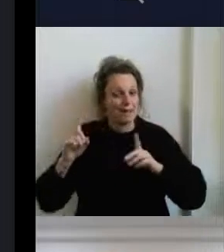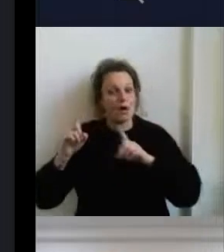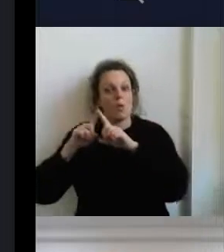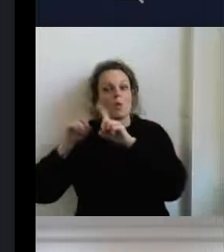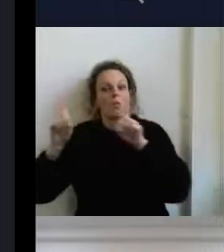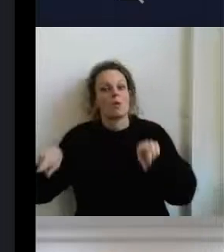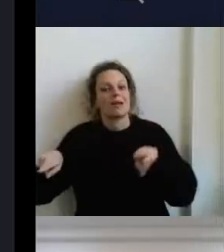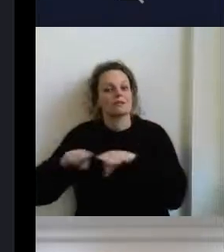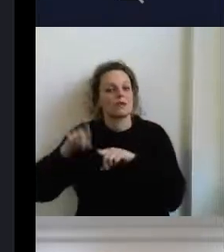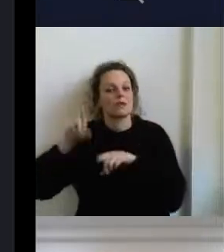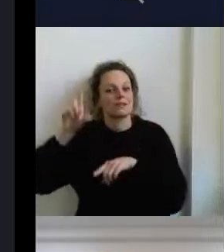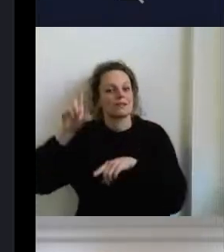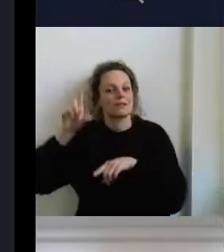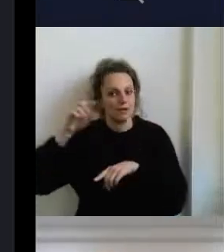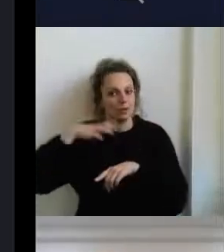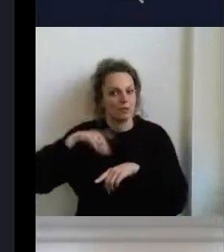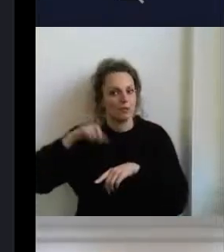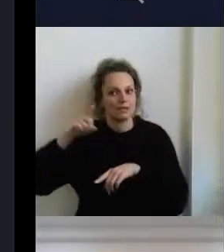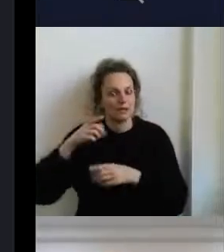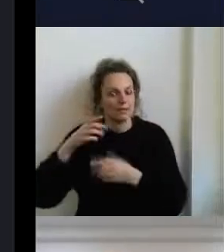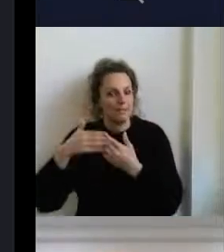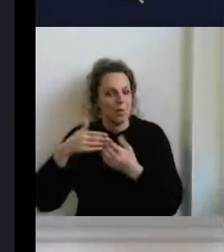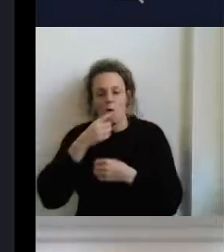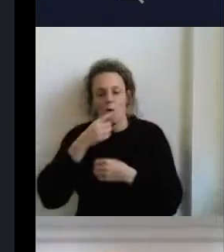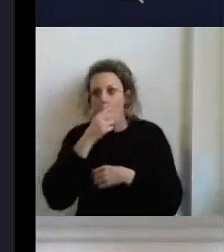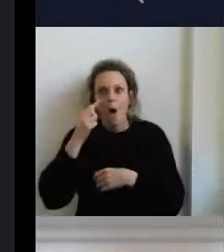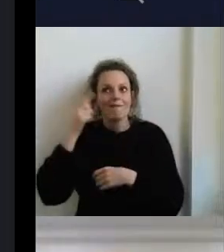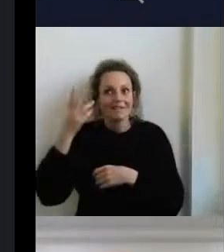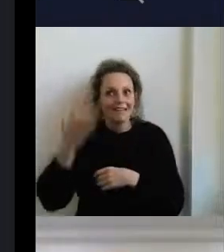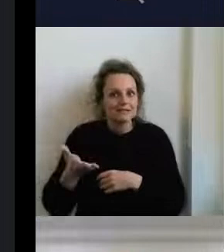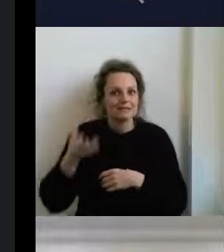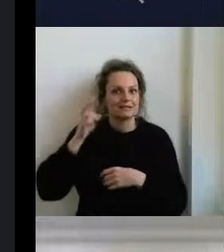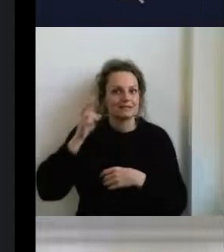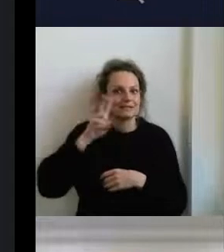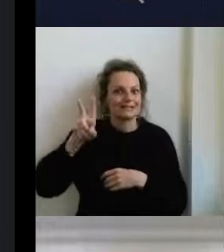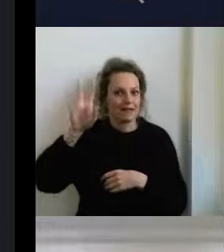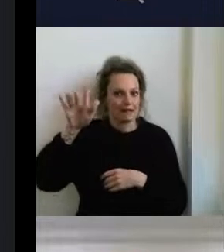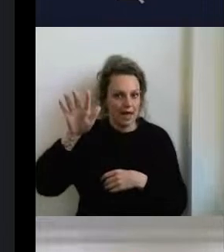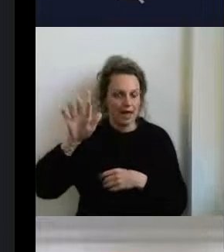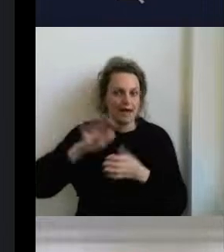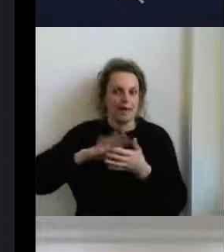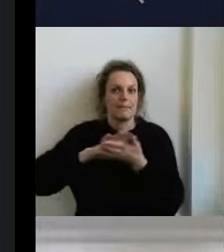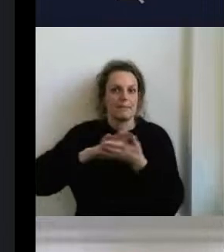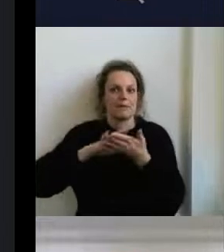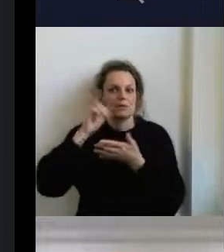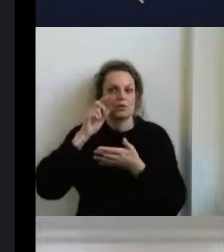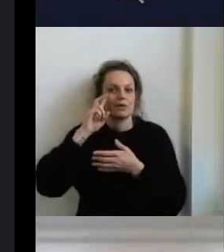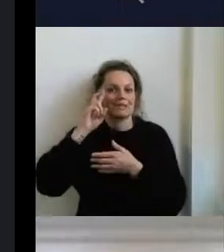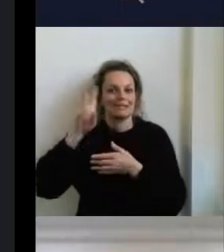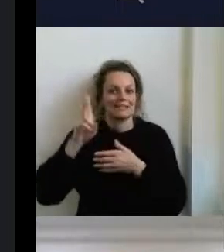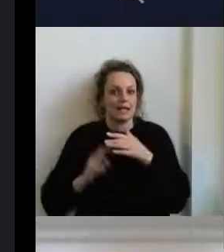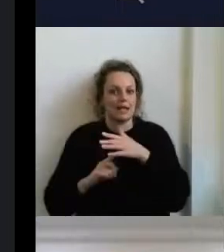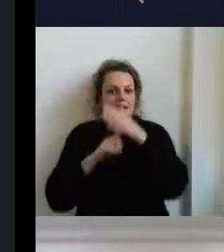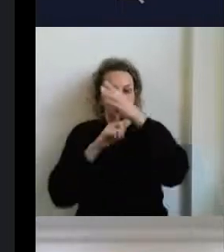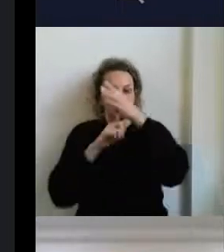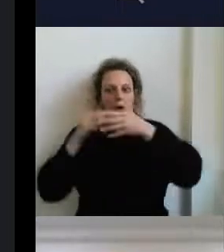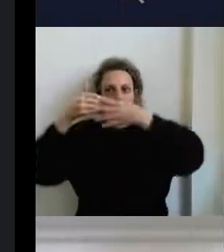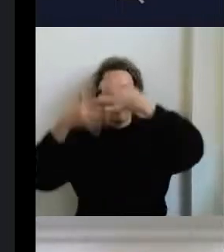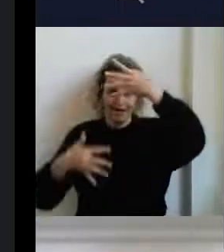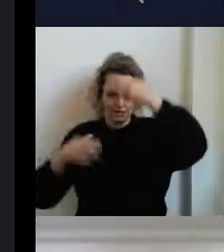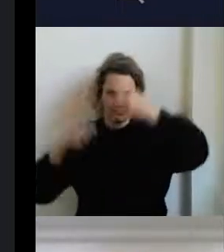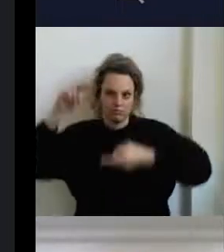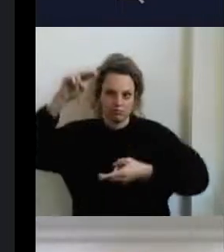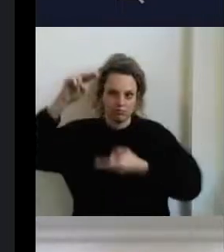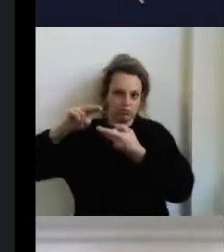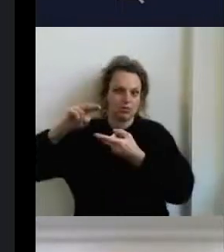more discoverable. And so when you open this up, this is one of the things that you see within the top few items of the list. And the design